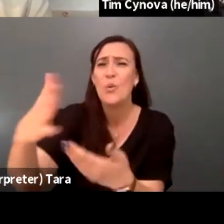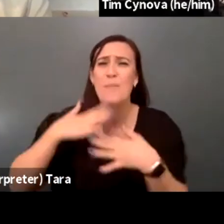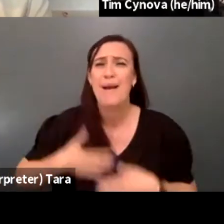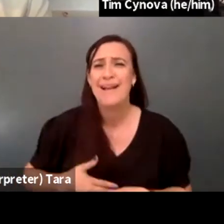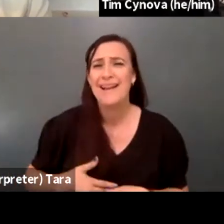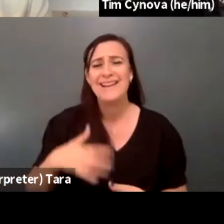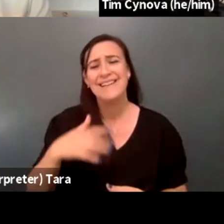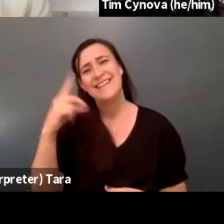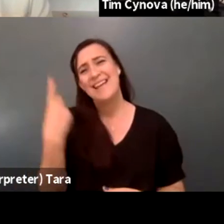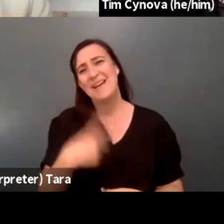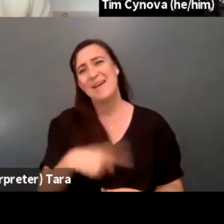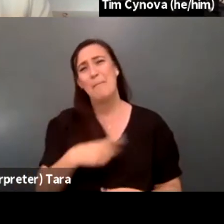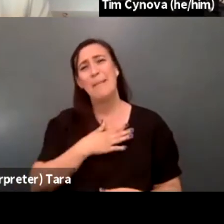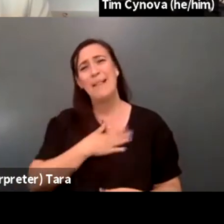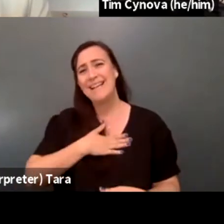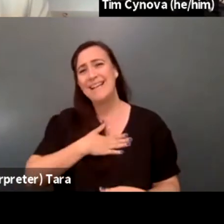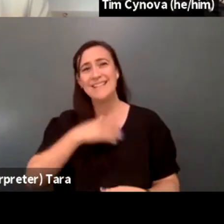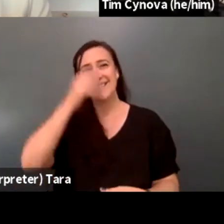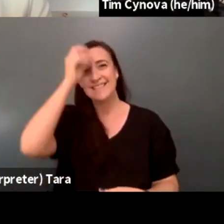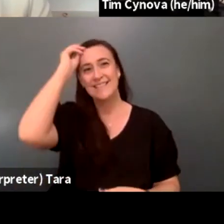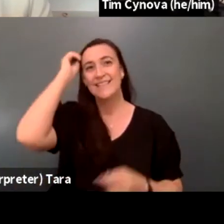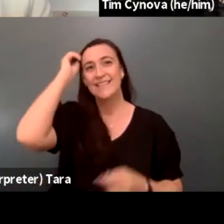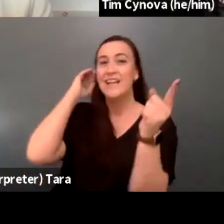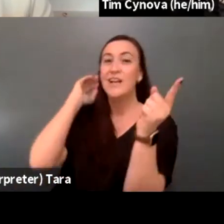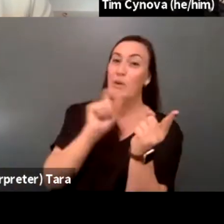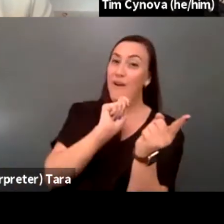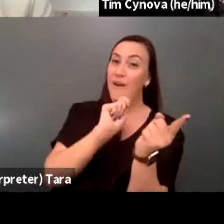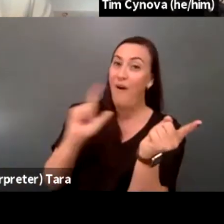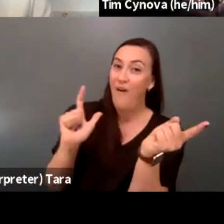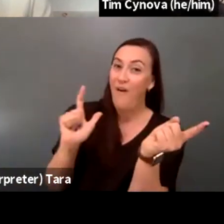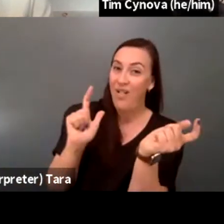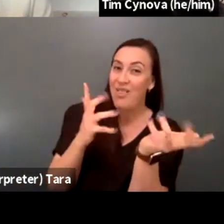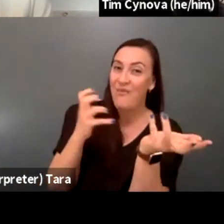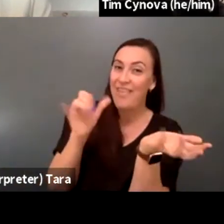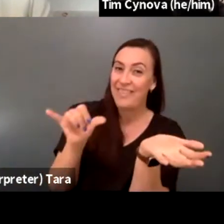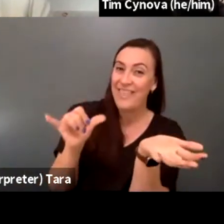Damn, please. We all want in on that week.